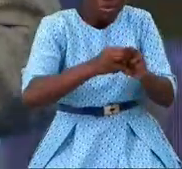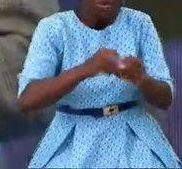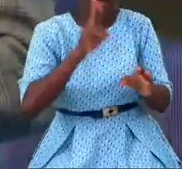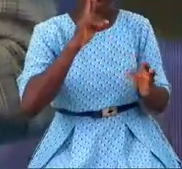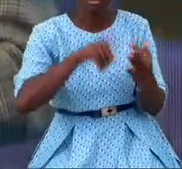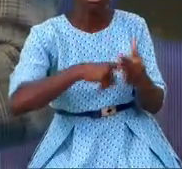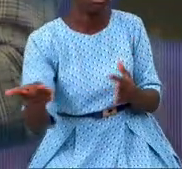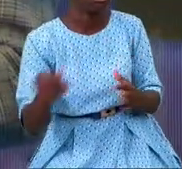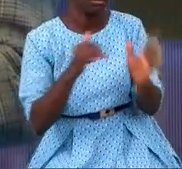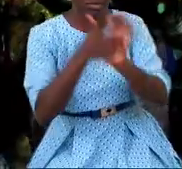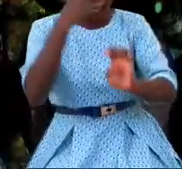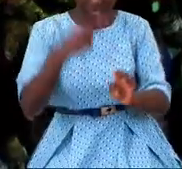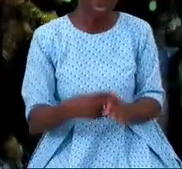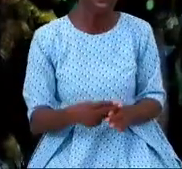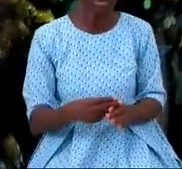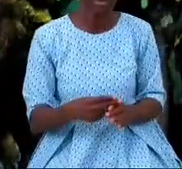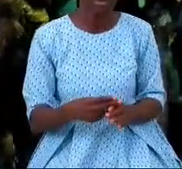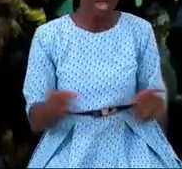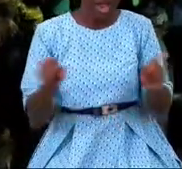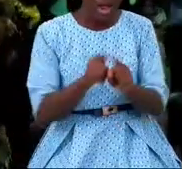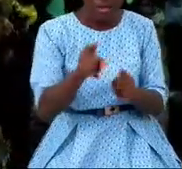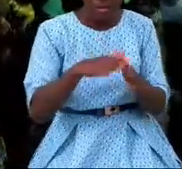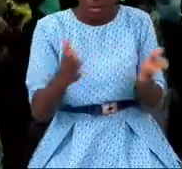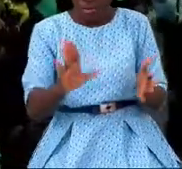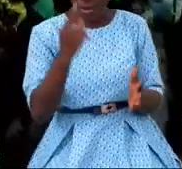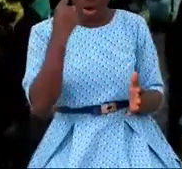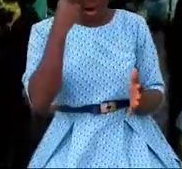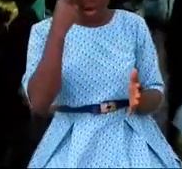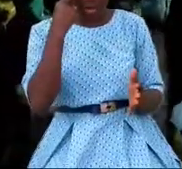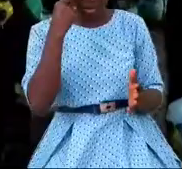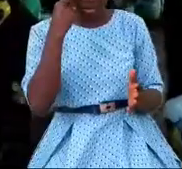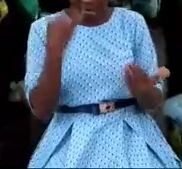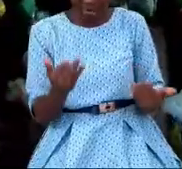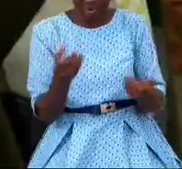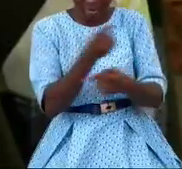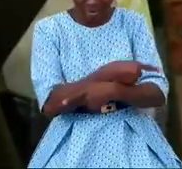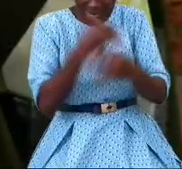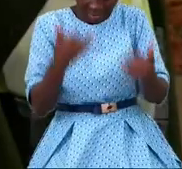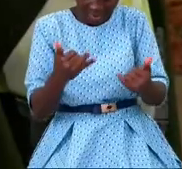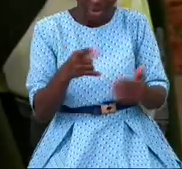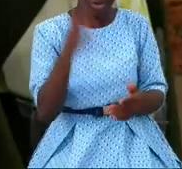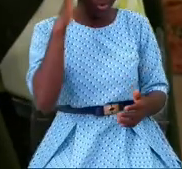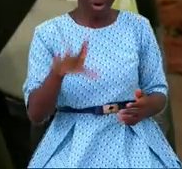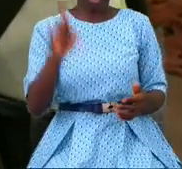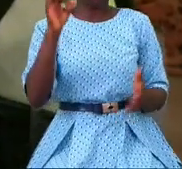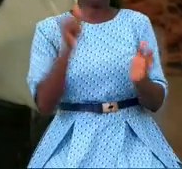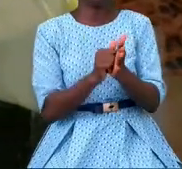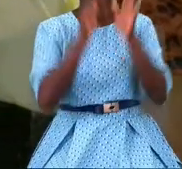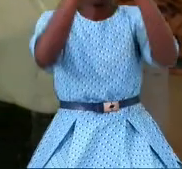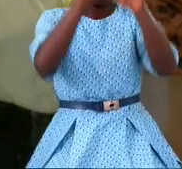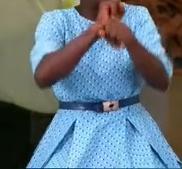that miracle. Lord, confirm it in every life. Miracles of